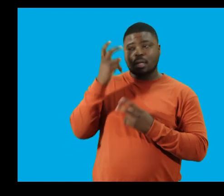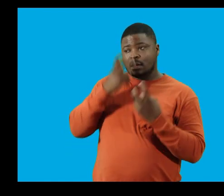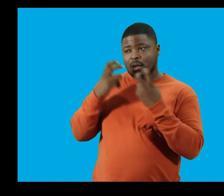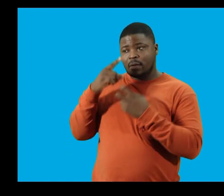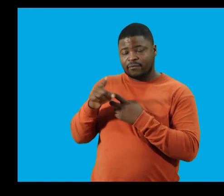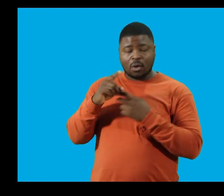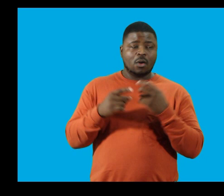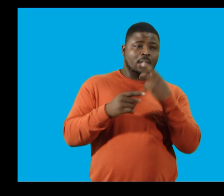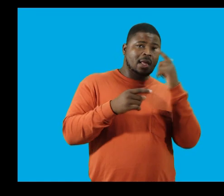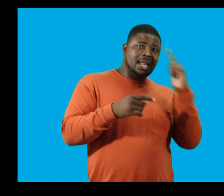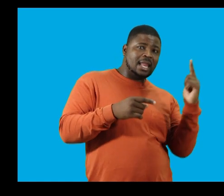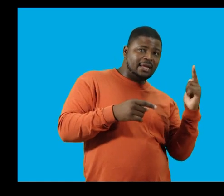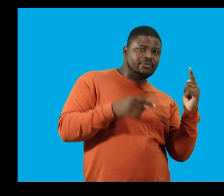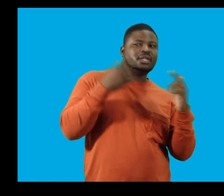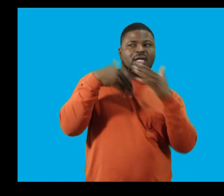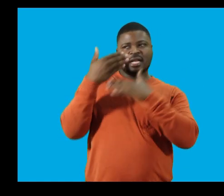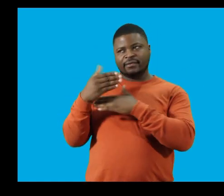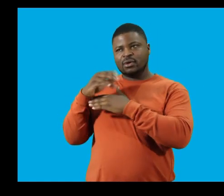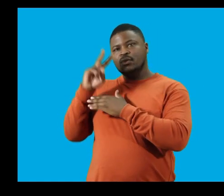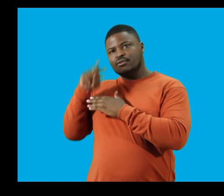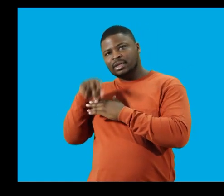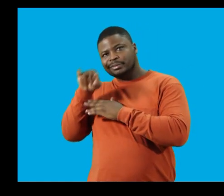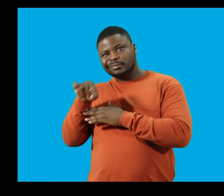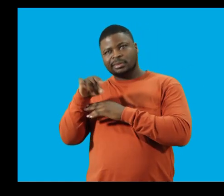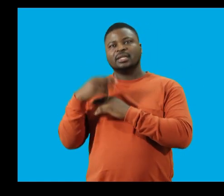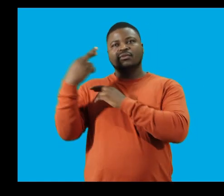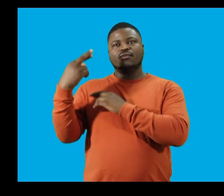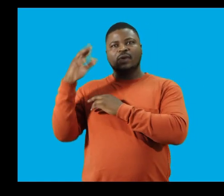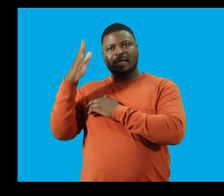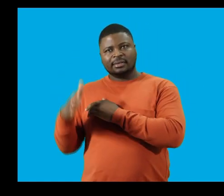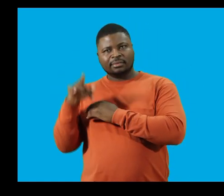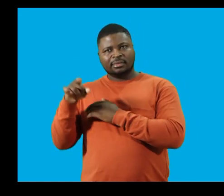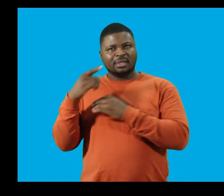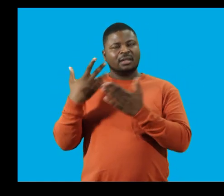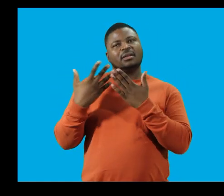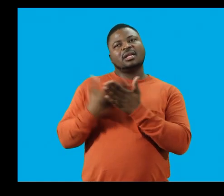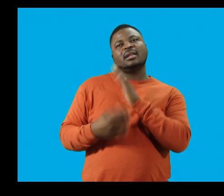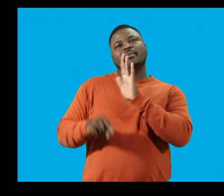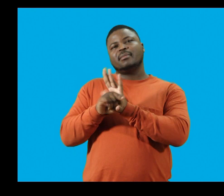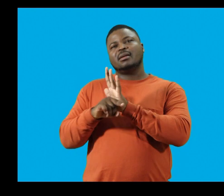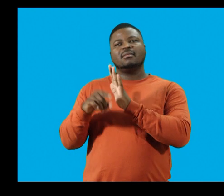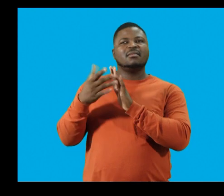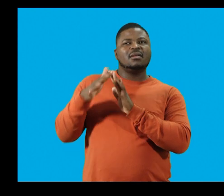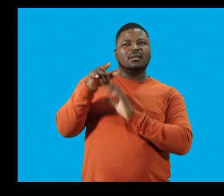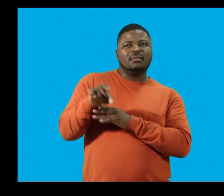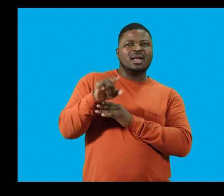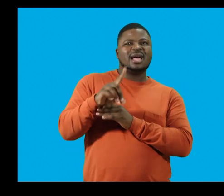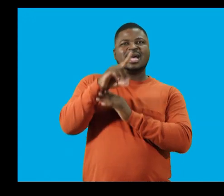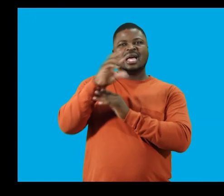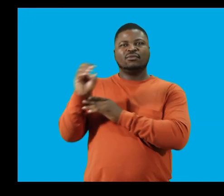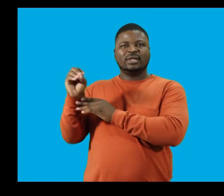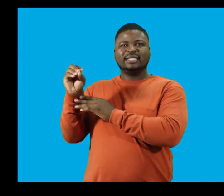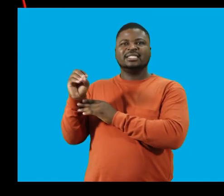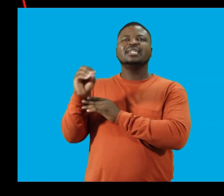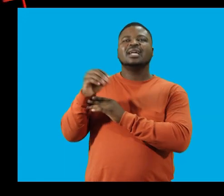So you look for the left and you read from the right, and then you'll see it's approximately